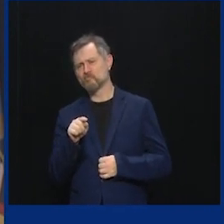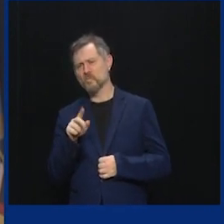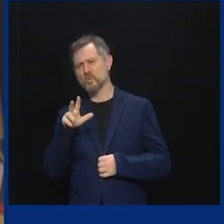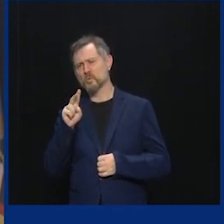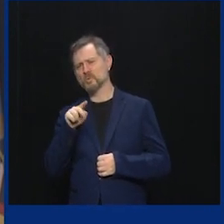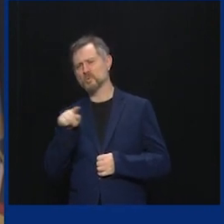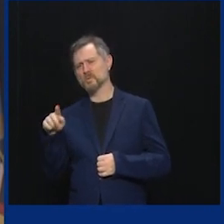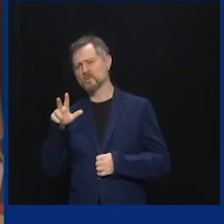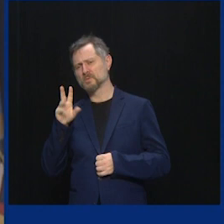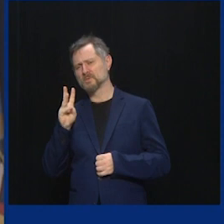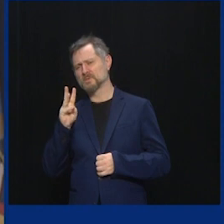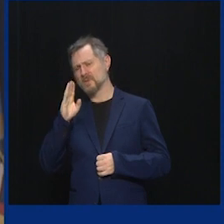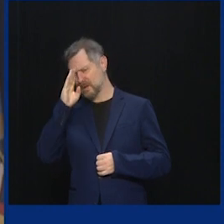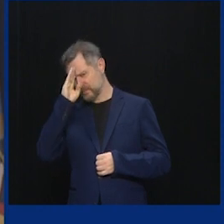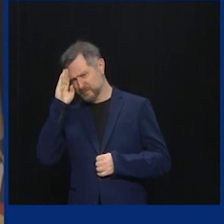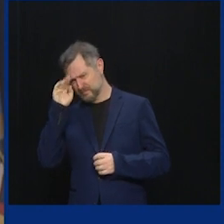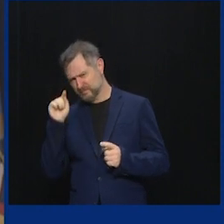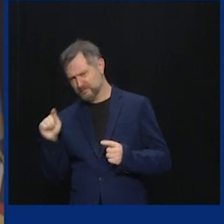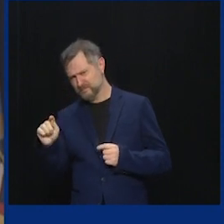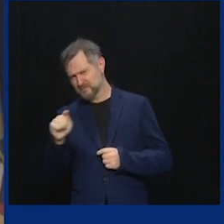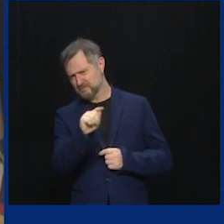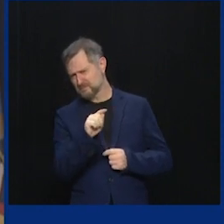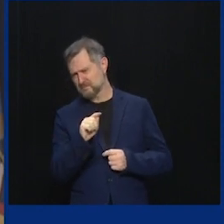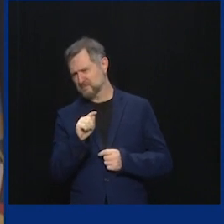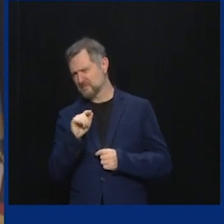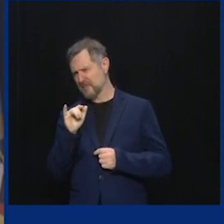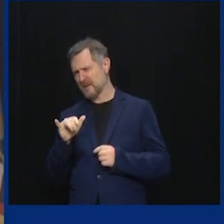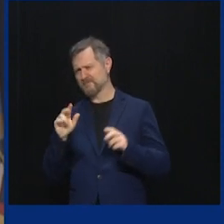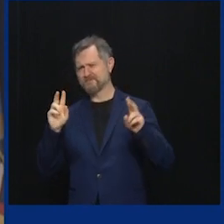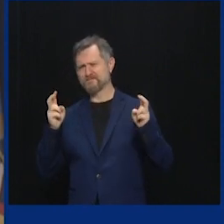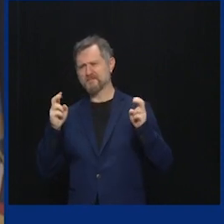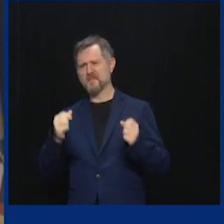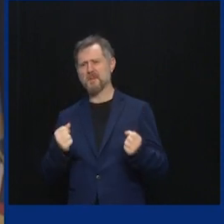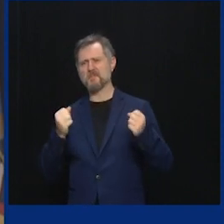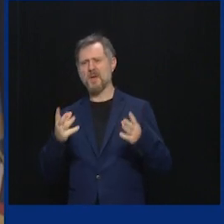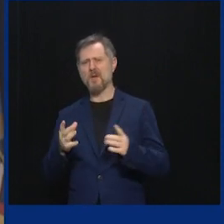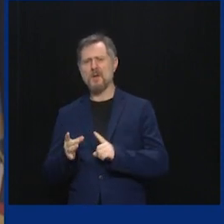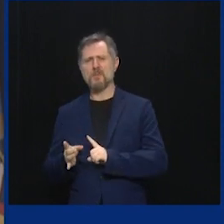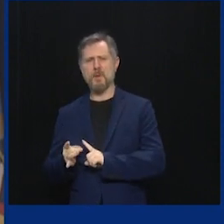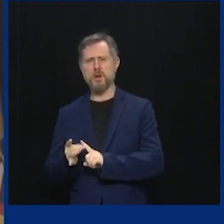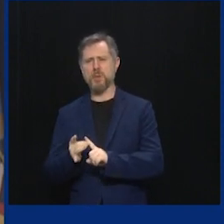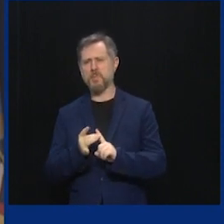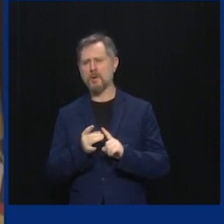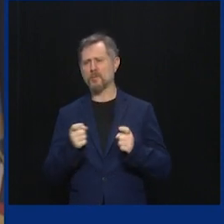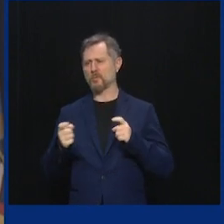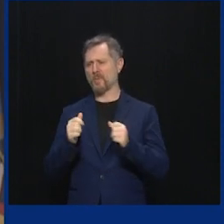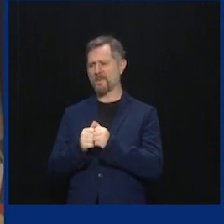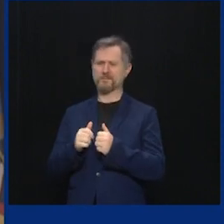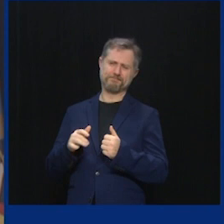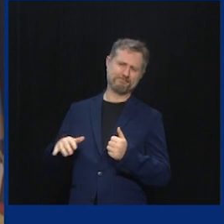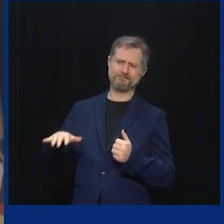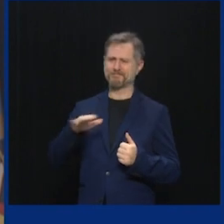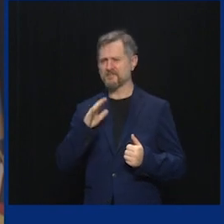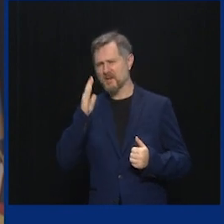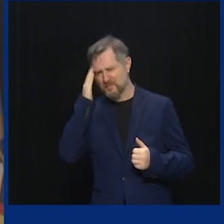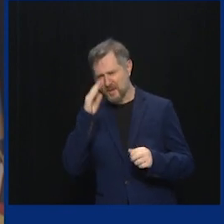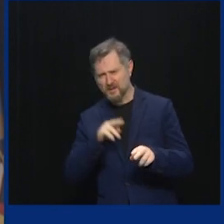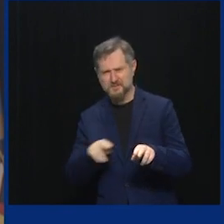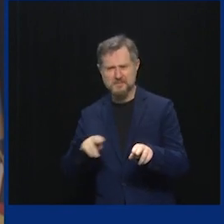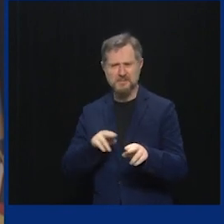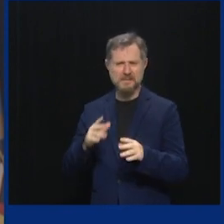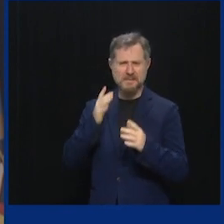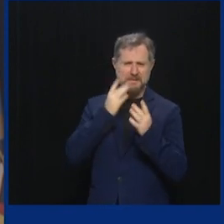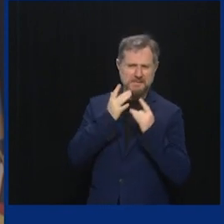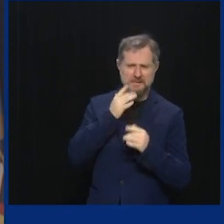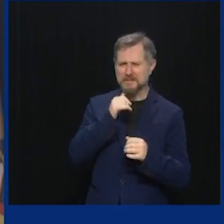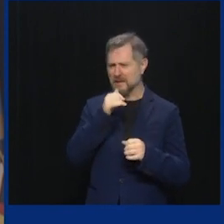36 hospitals that you would consider the hotspots for really dealing with lower bed capacity and understaffing.